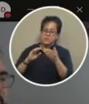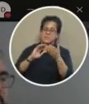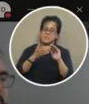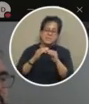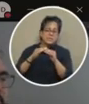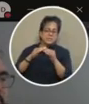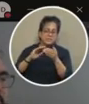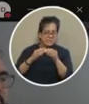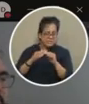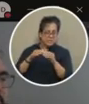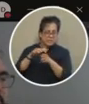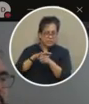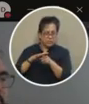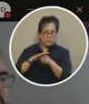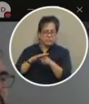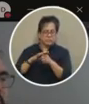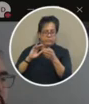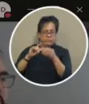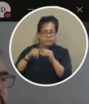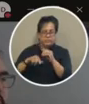of El Paso, sorry.